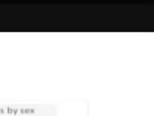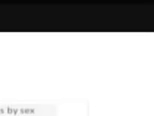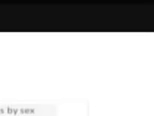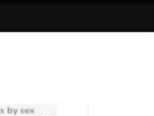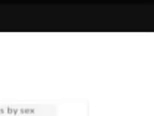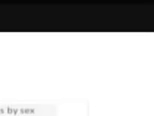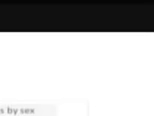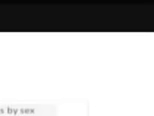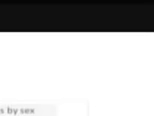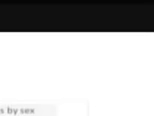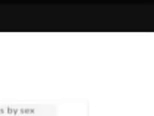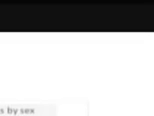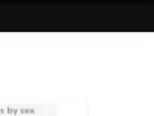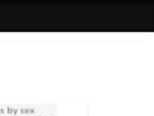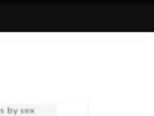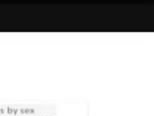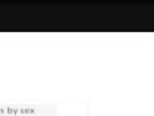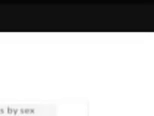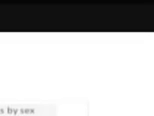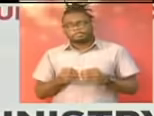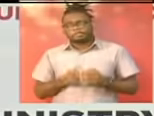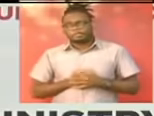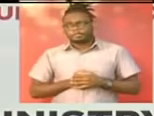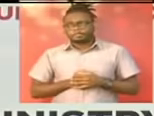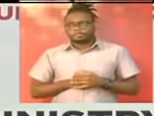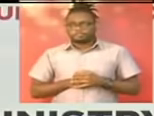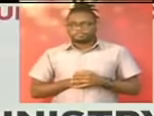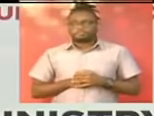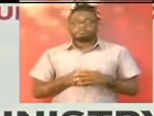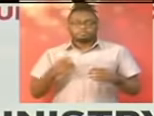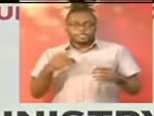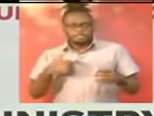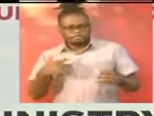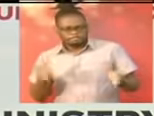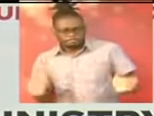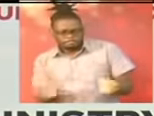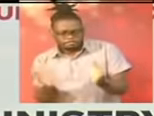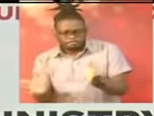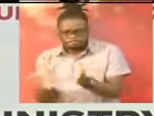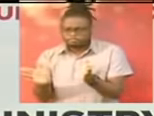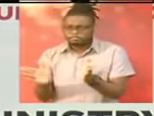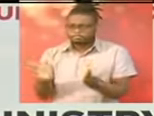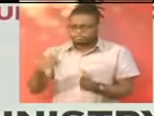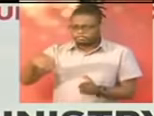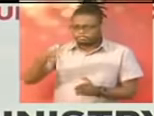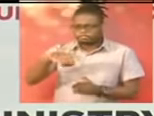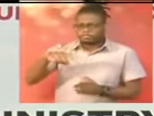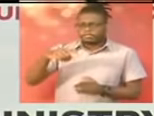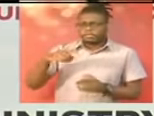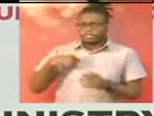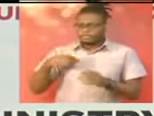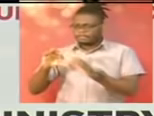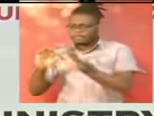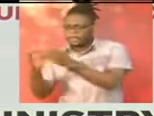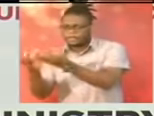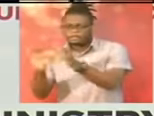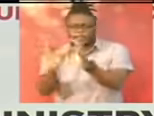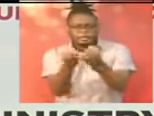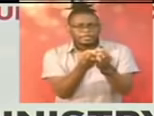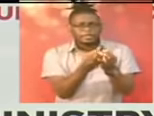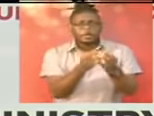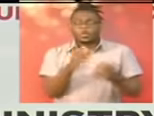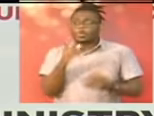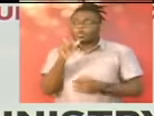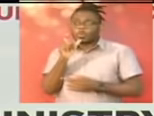figures. So again, we want to encourage those who know that they have family in the elder care homes who